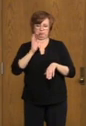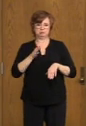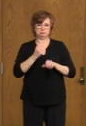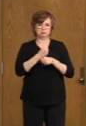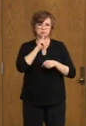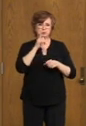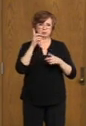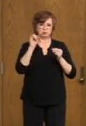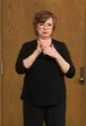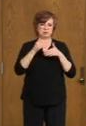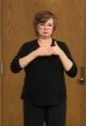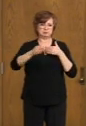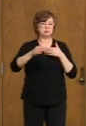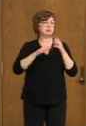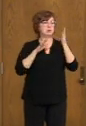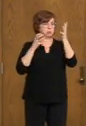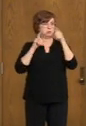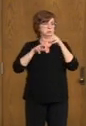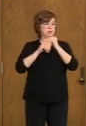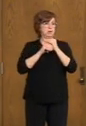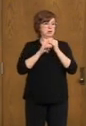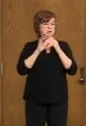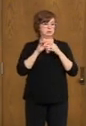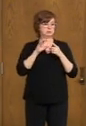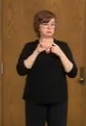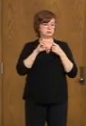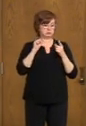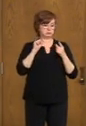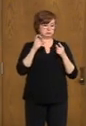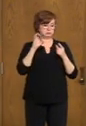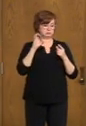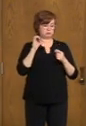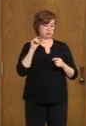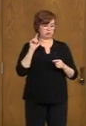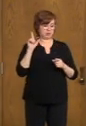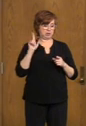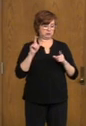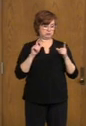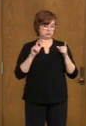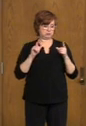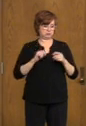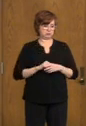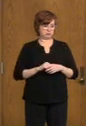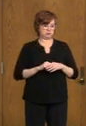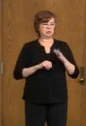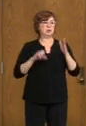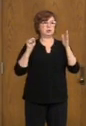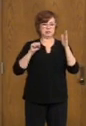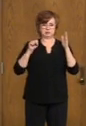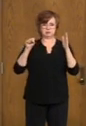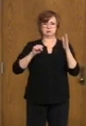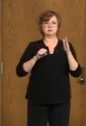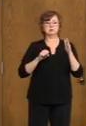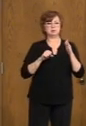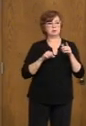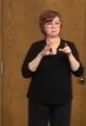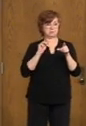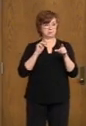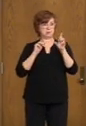to everyone. Scott, do you have anything to add on the specifics of the one location? I do, Premier. So,